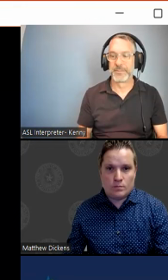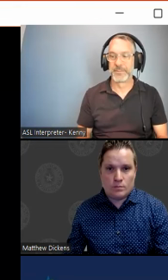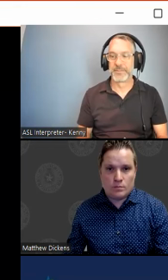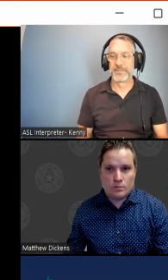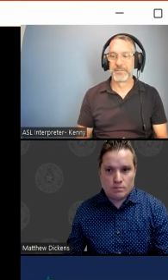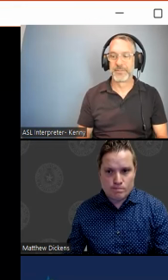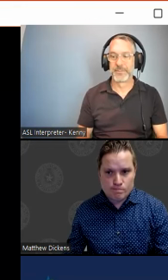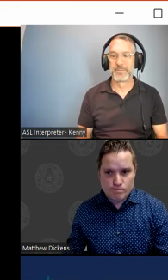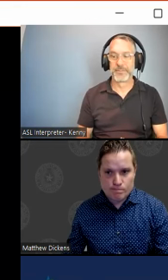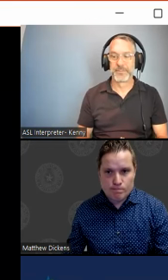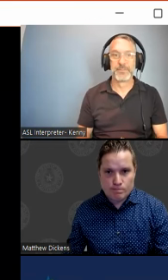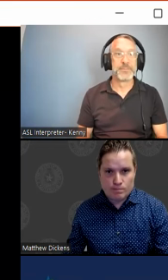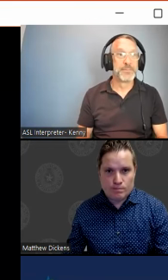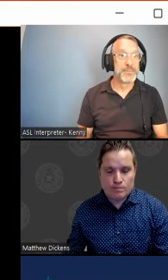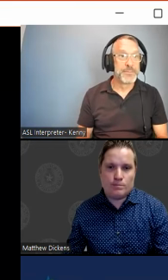There we go.